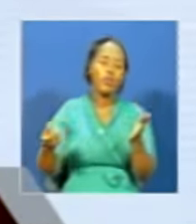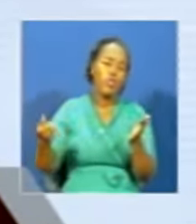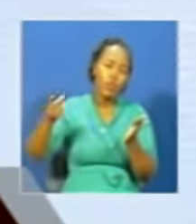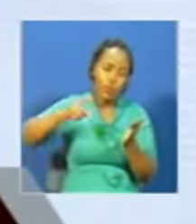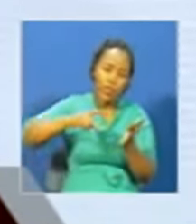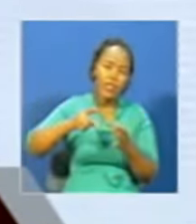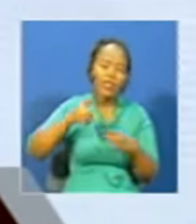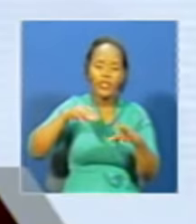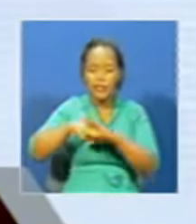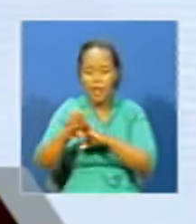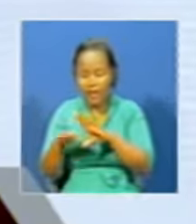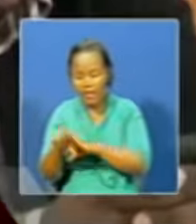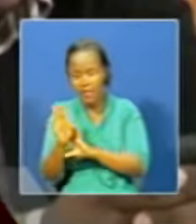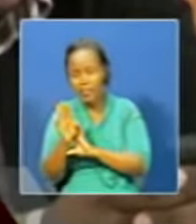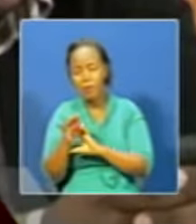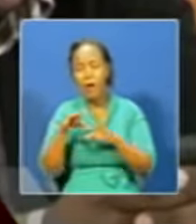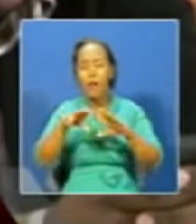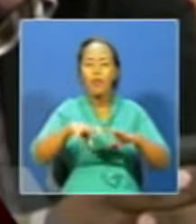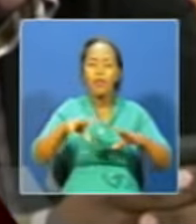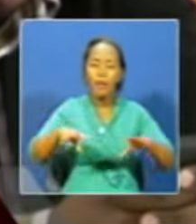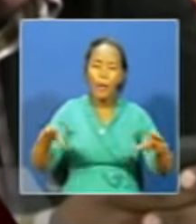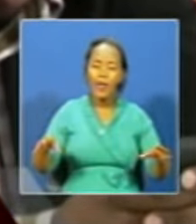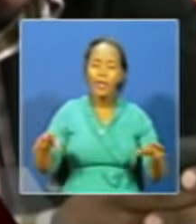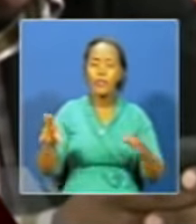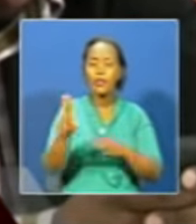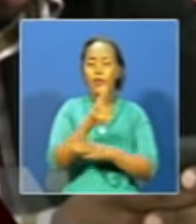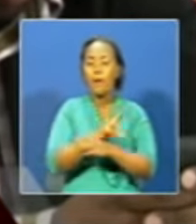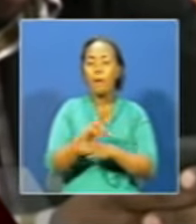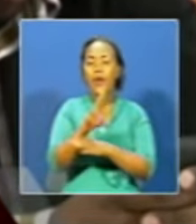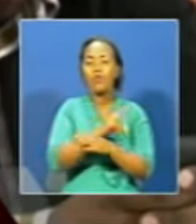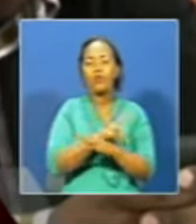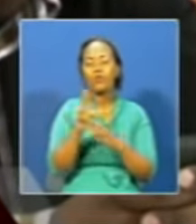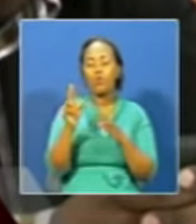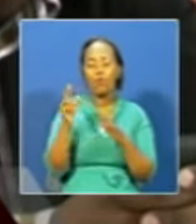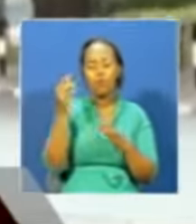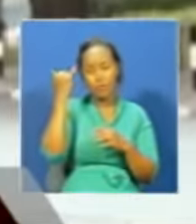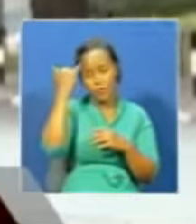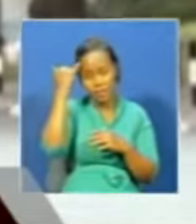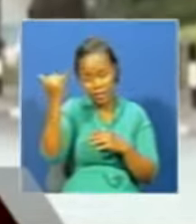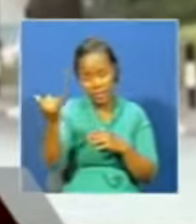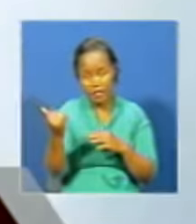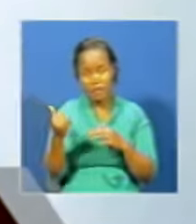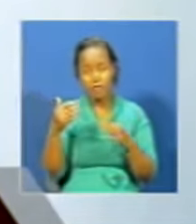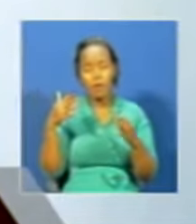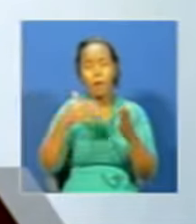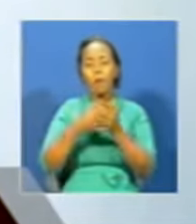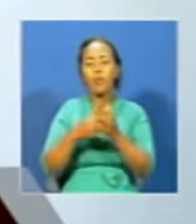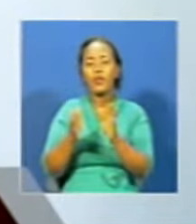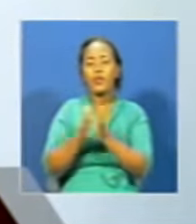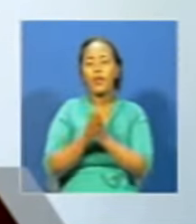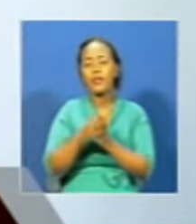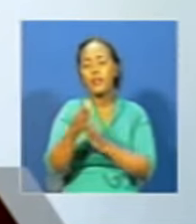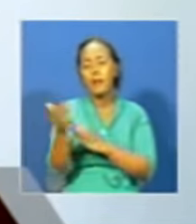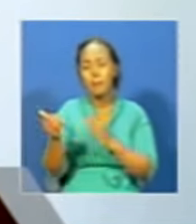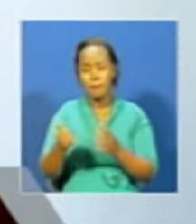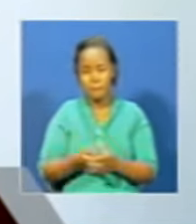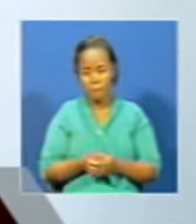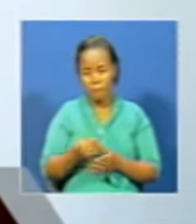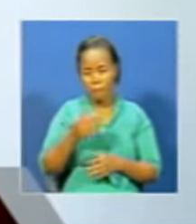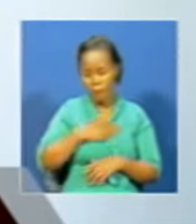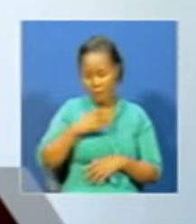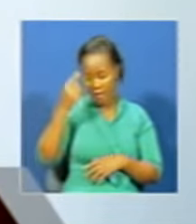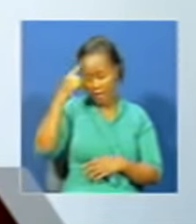the underserved markets by use of artificial intelligence, blockchain, and telematics. What we're doing is we are